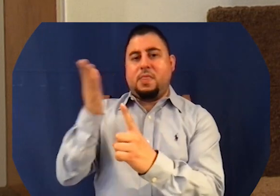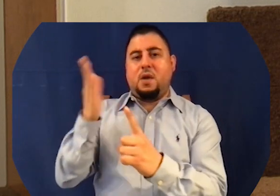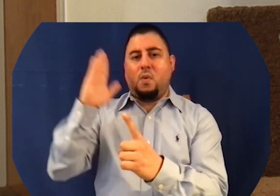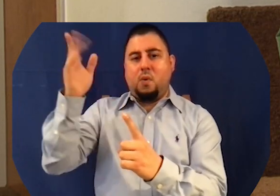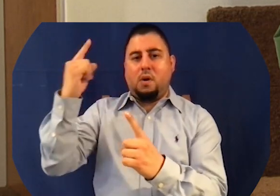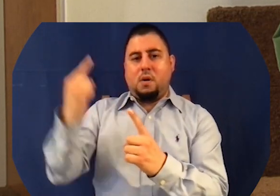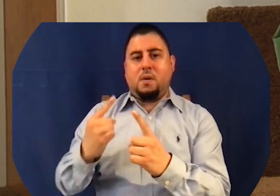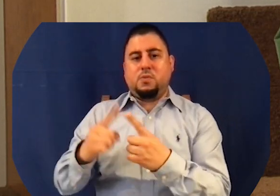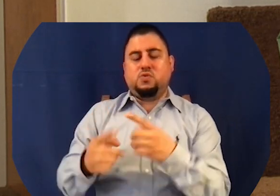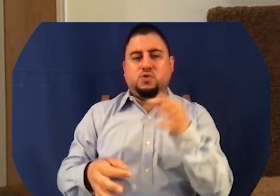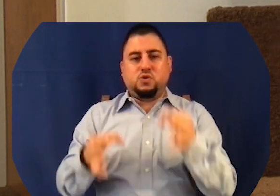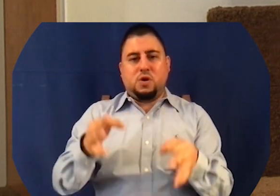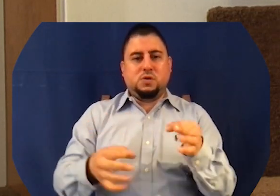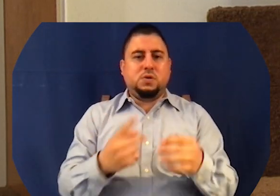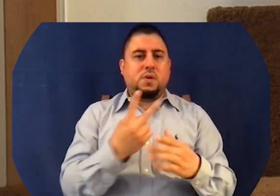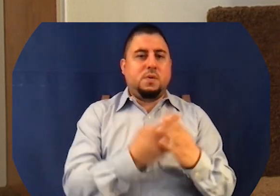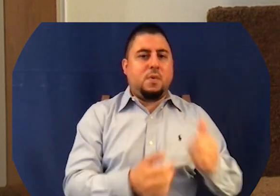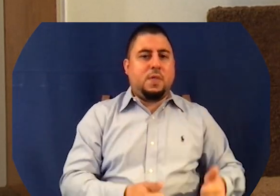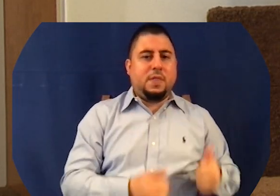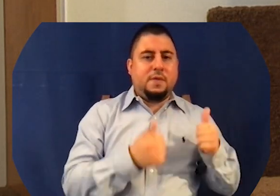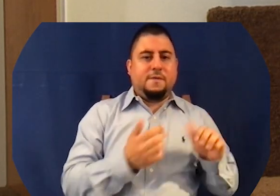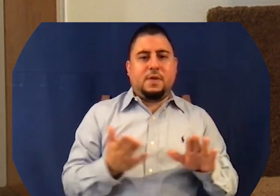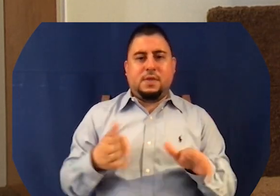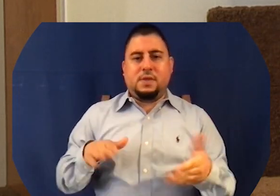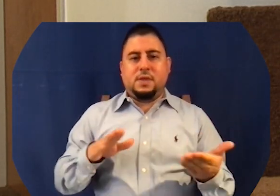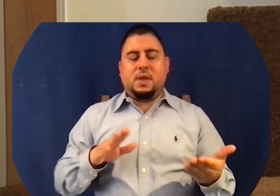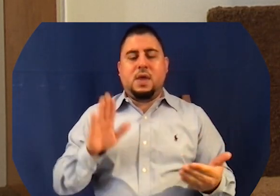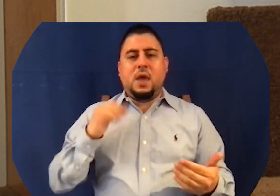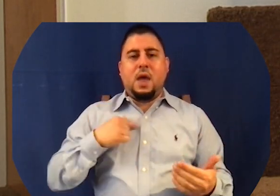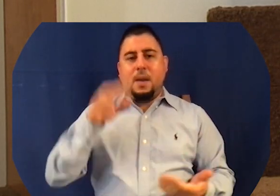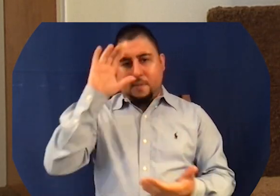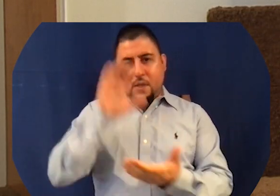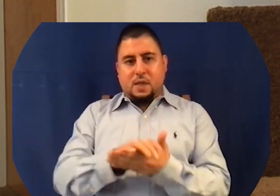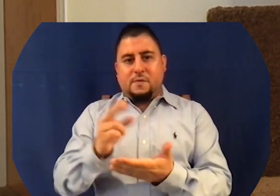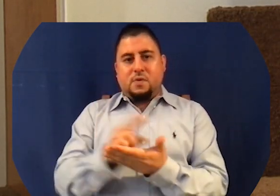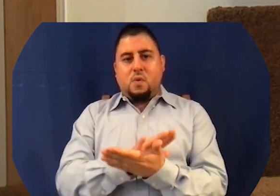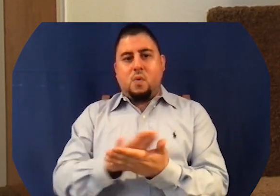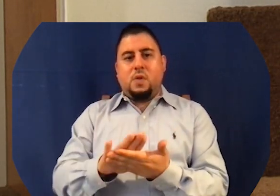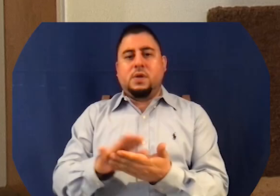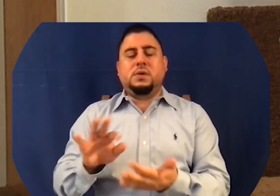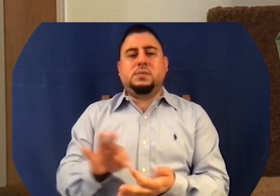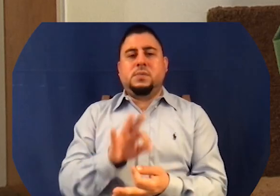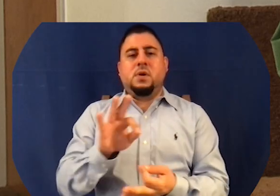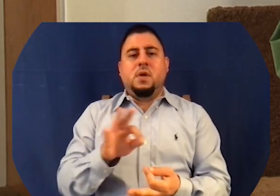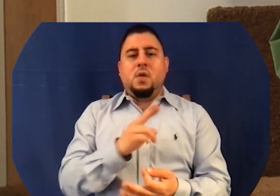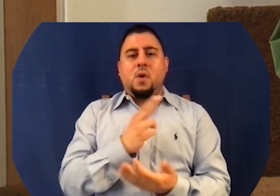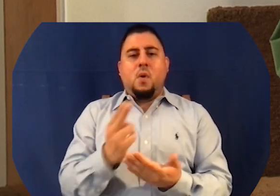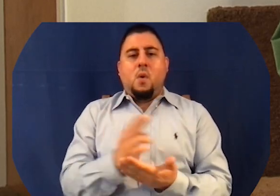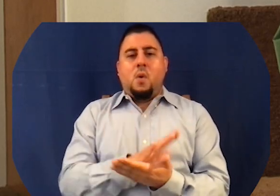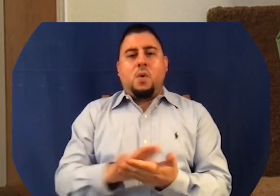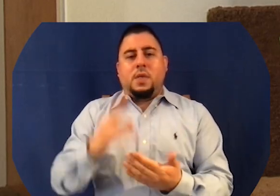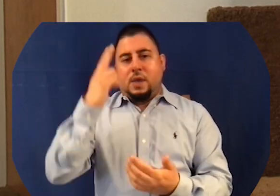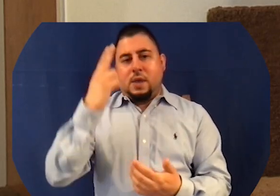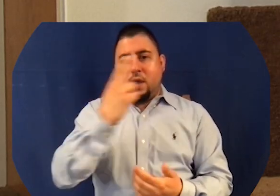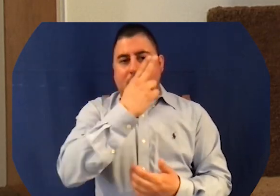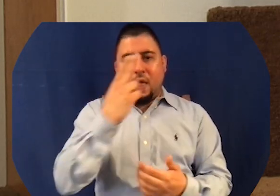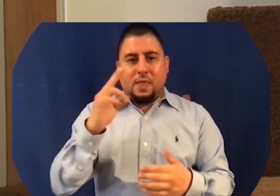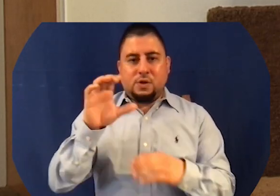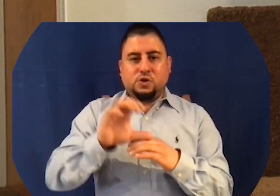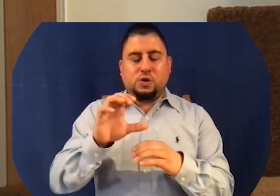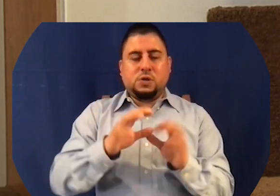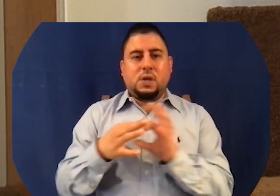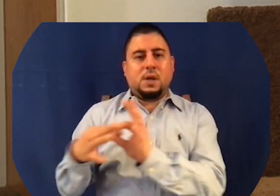will come to judge the living and the dead. I believe in the Holy Spirit, the Holy Catholic Church,